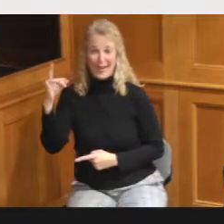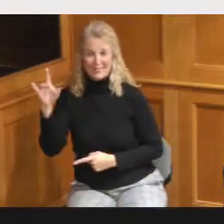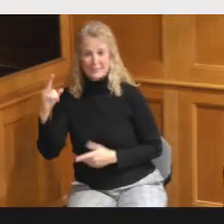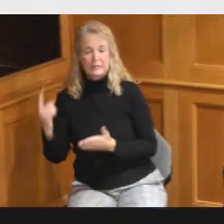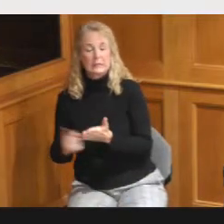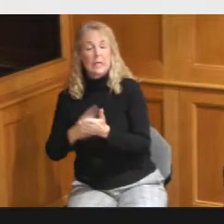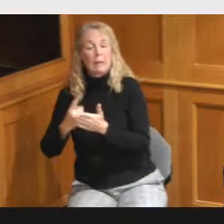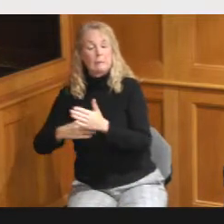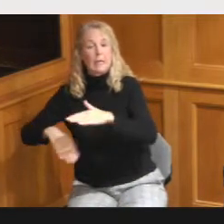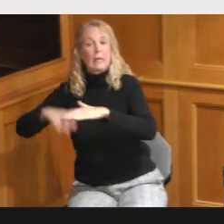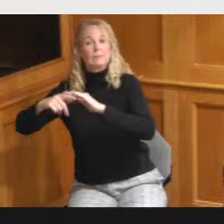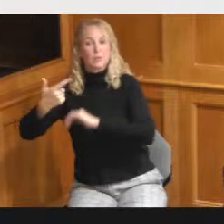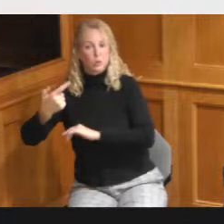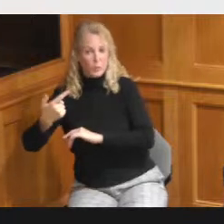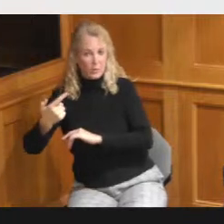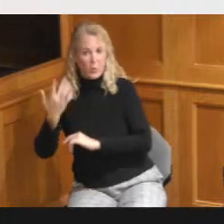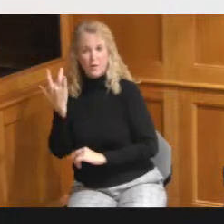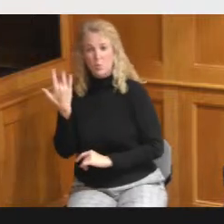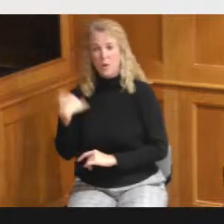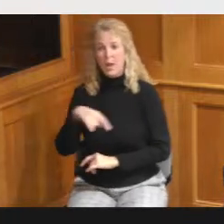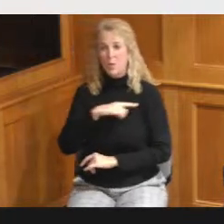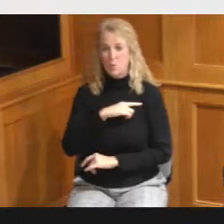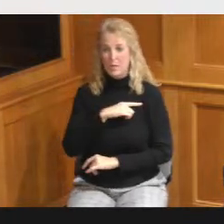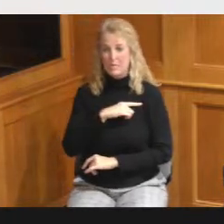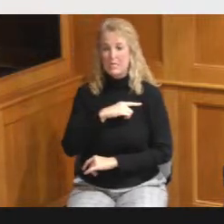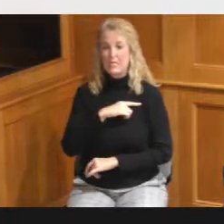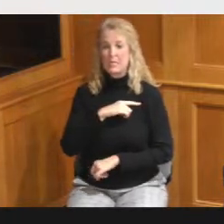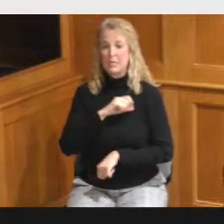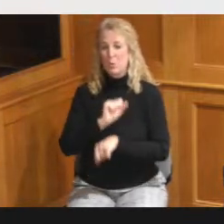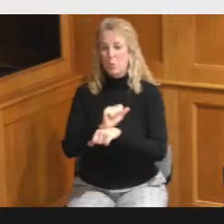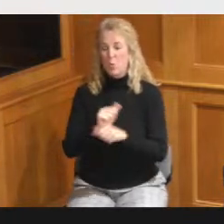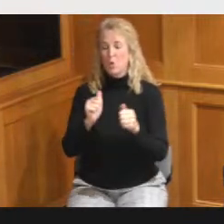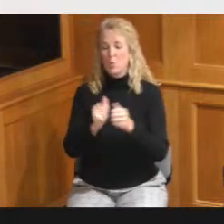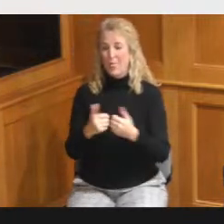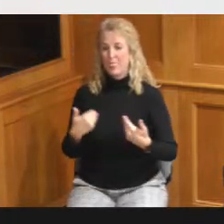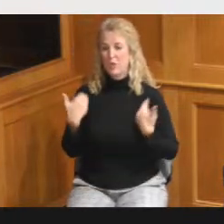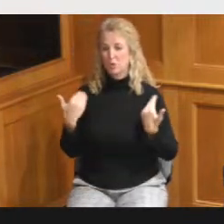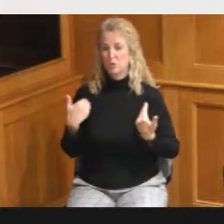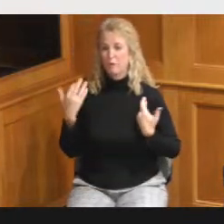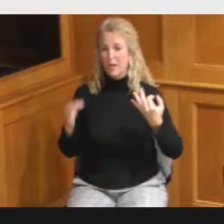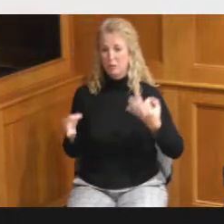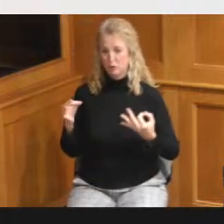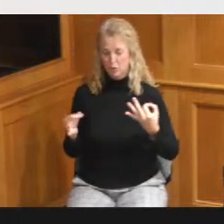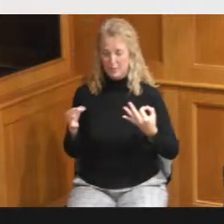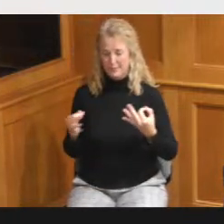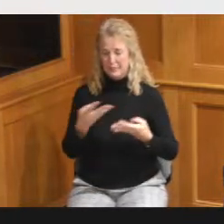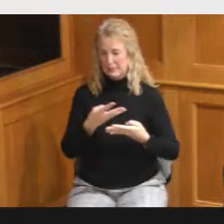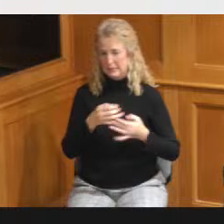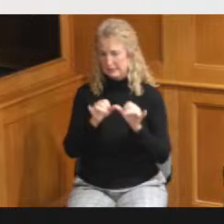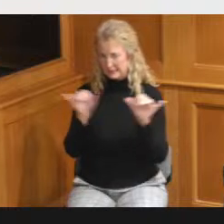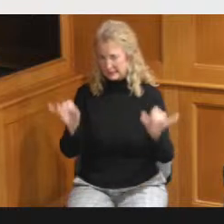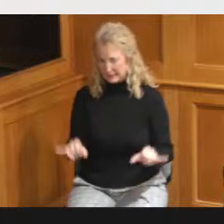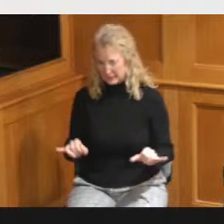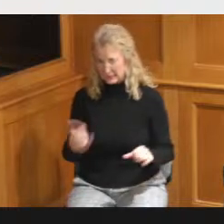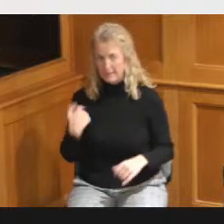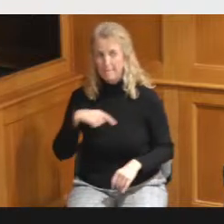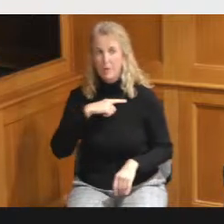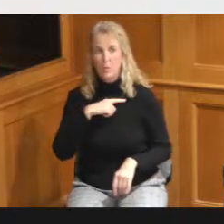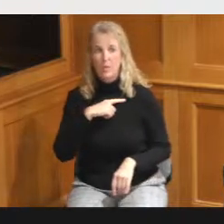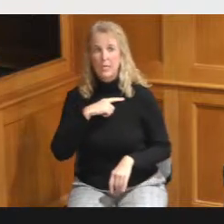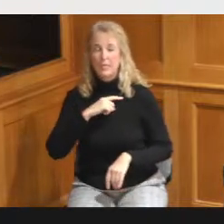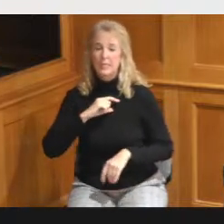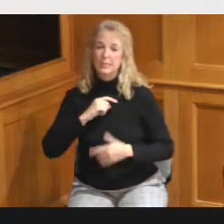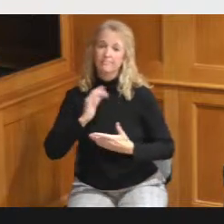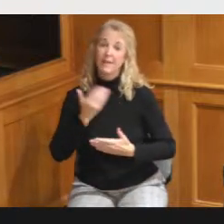21 because we are also in the juvenile justice system as well. But we facilitate